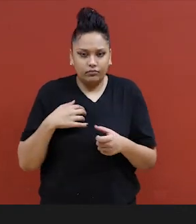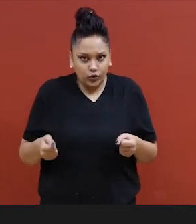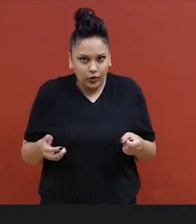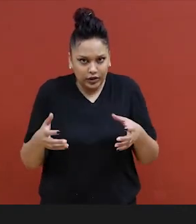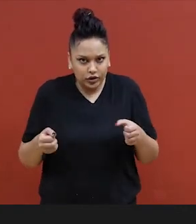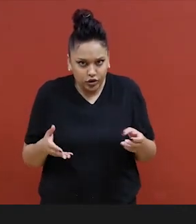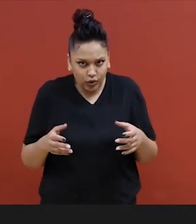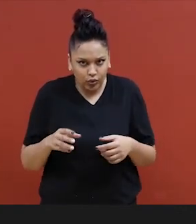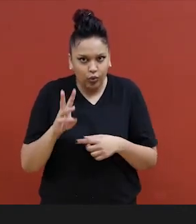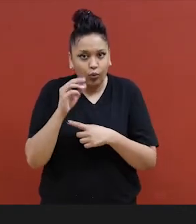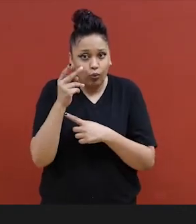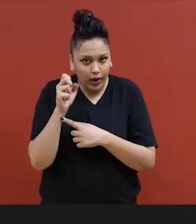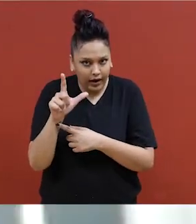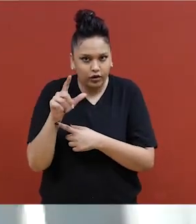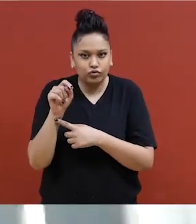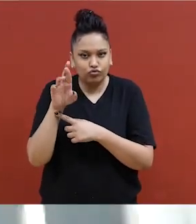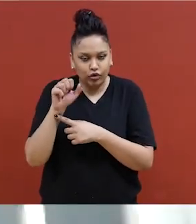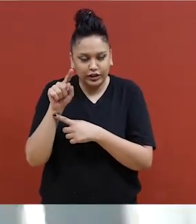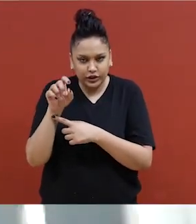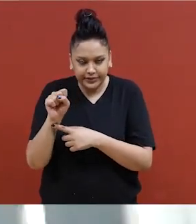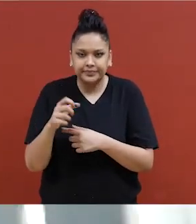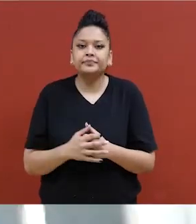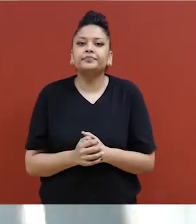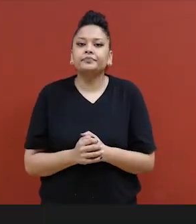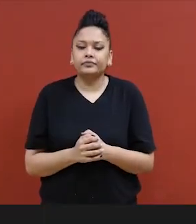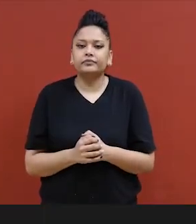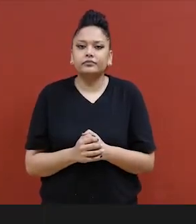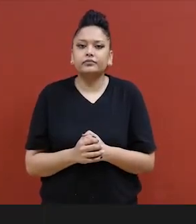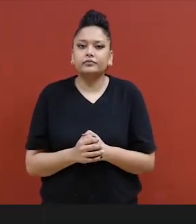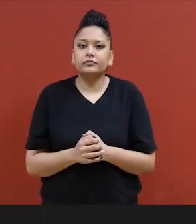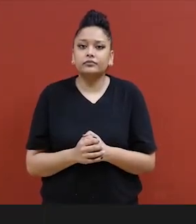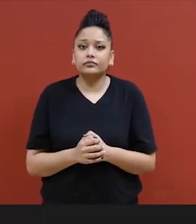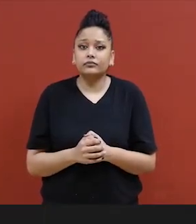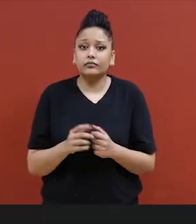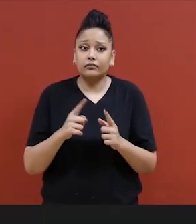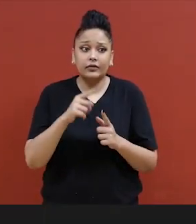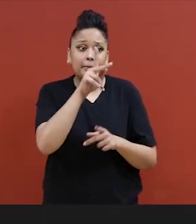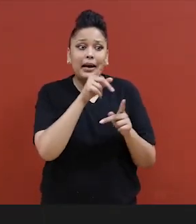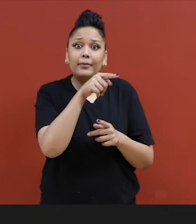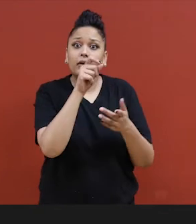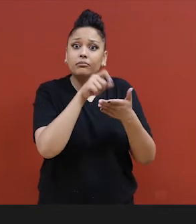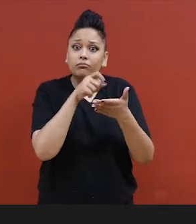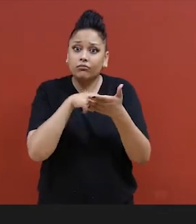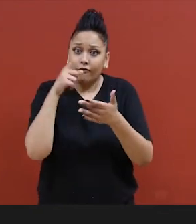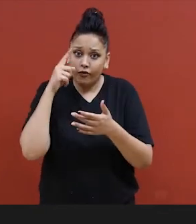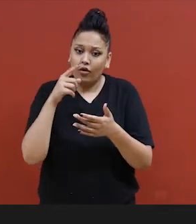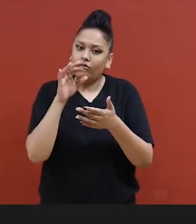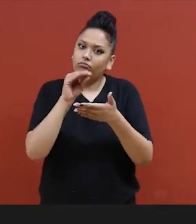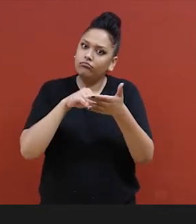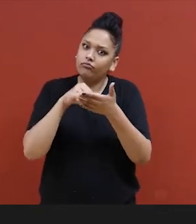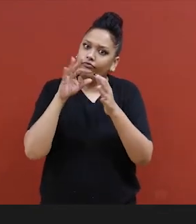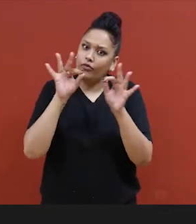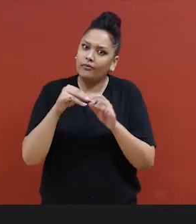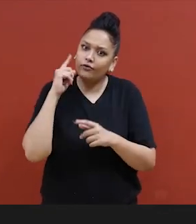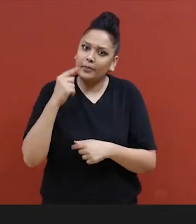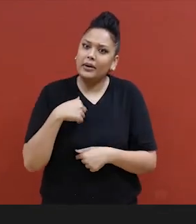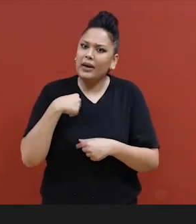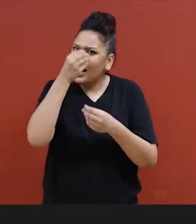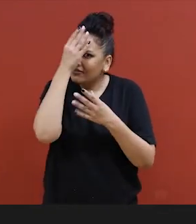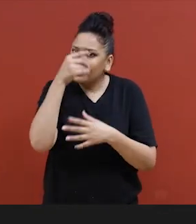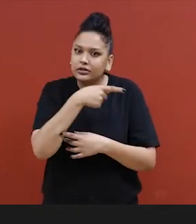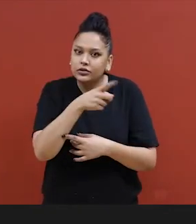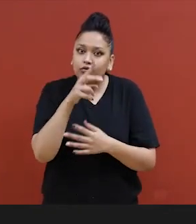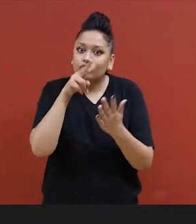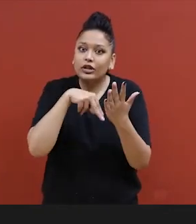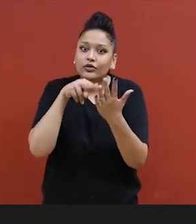fill out forms, my life financially is kind of like an open book, so that's where I don't feel I have